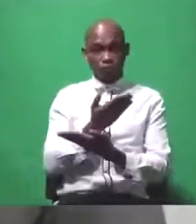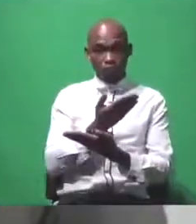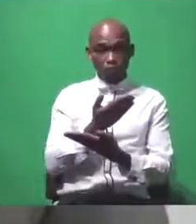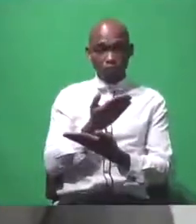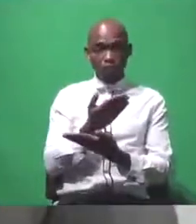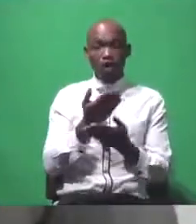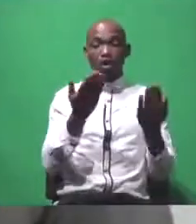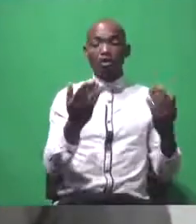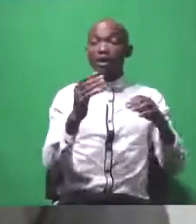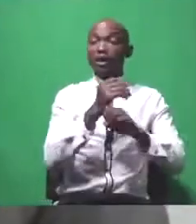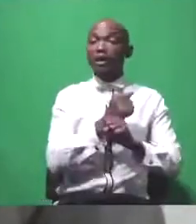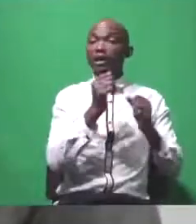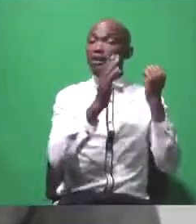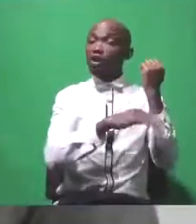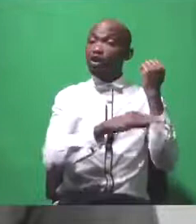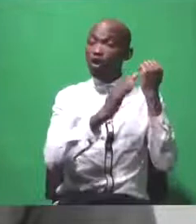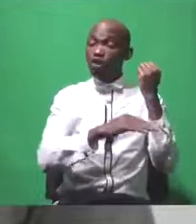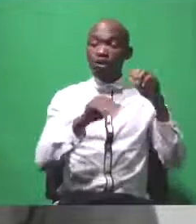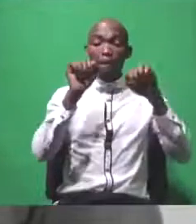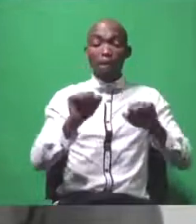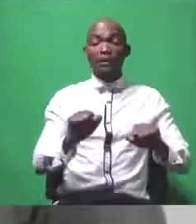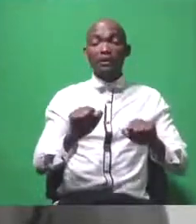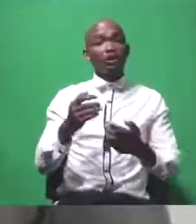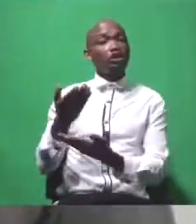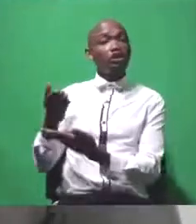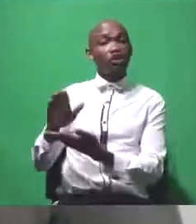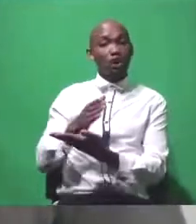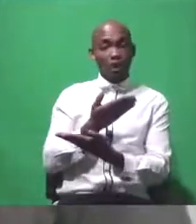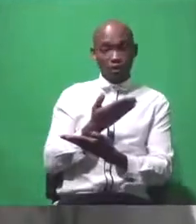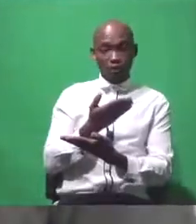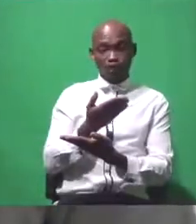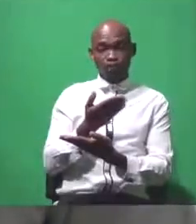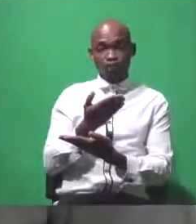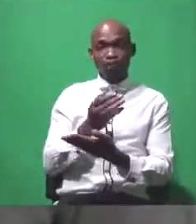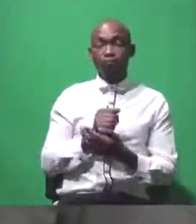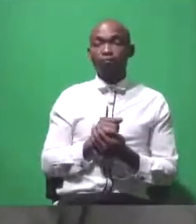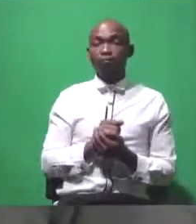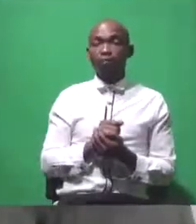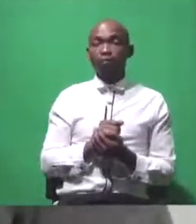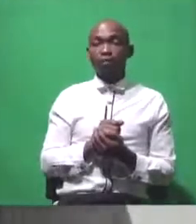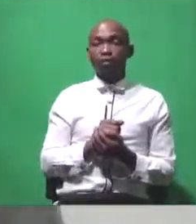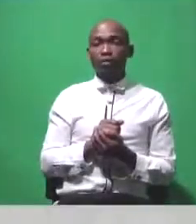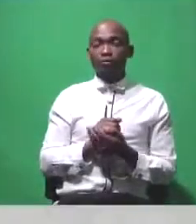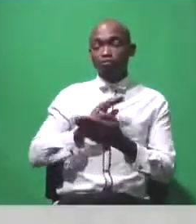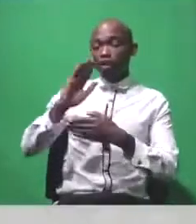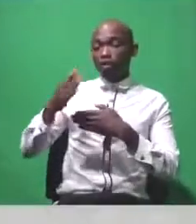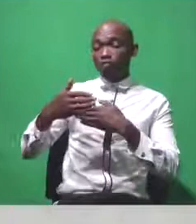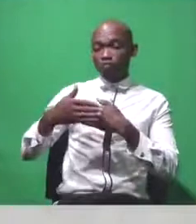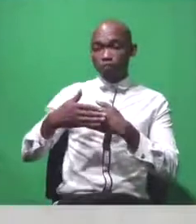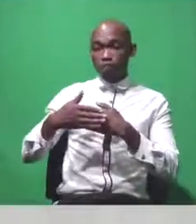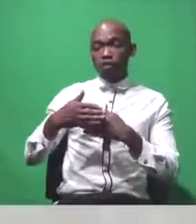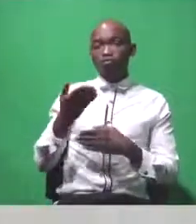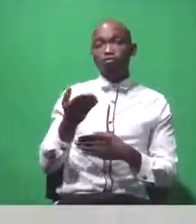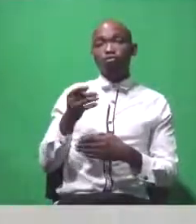a loss, the loss will be shared. Okay, refer to